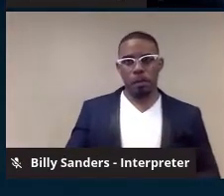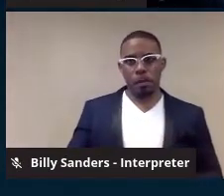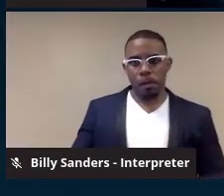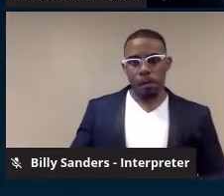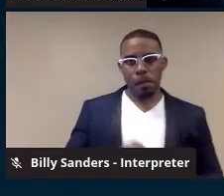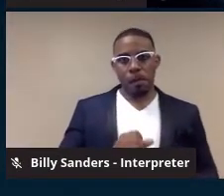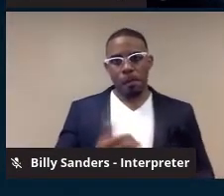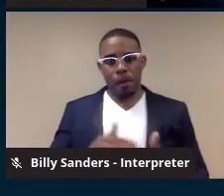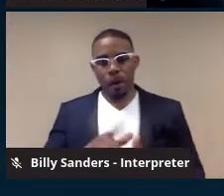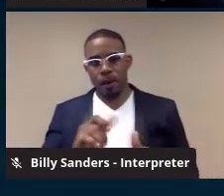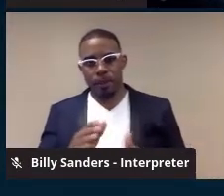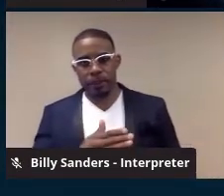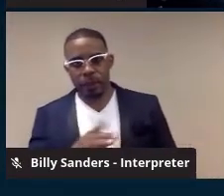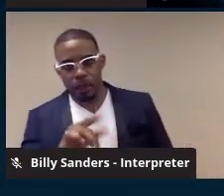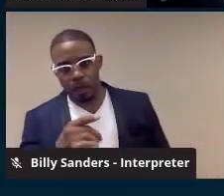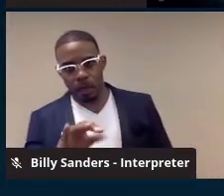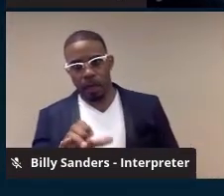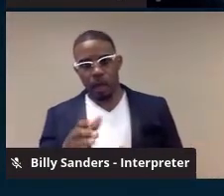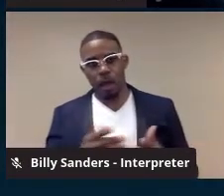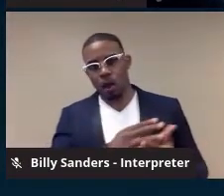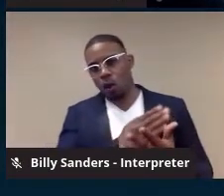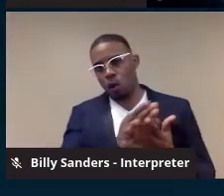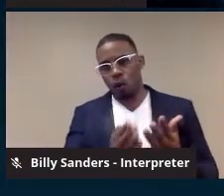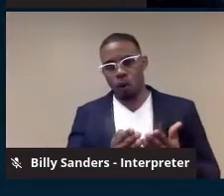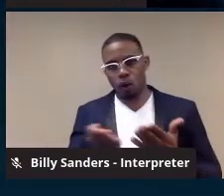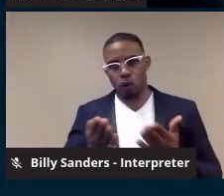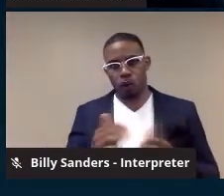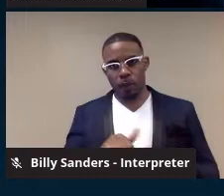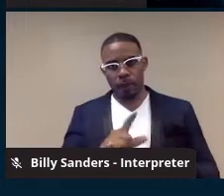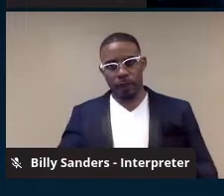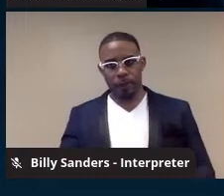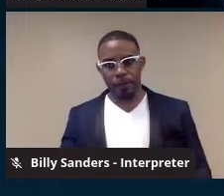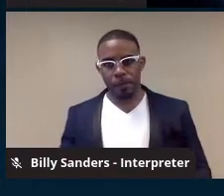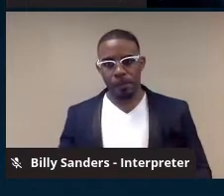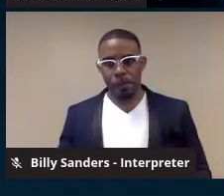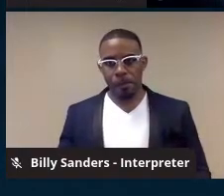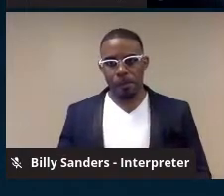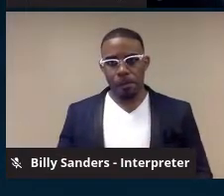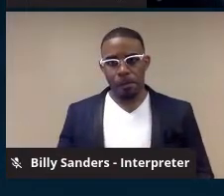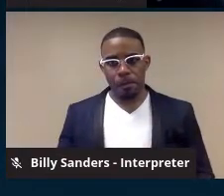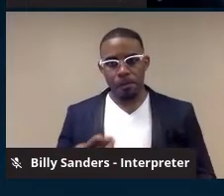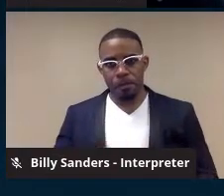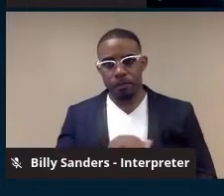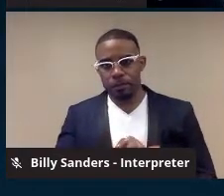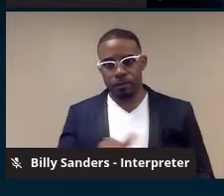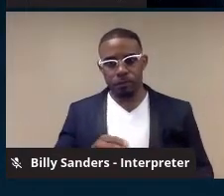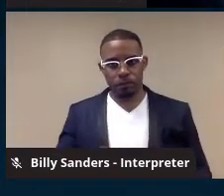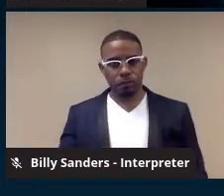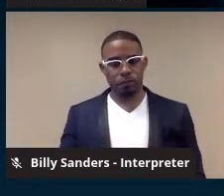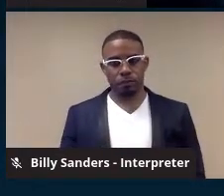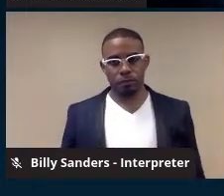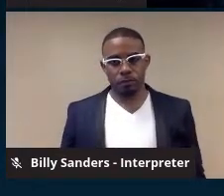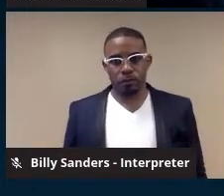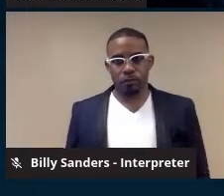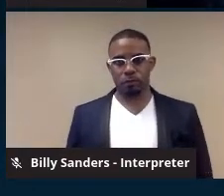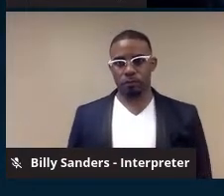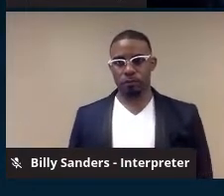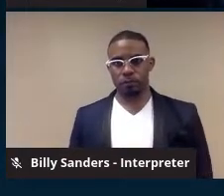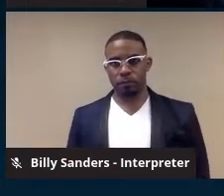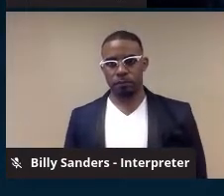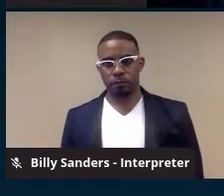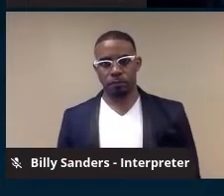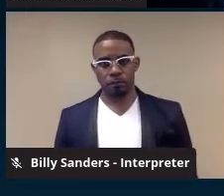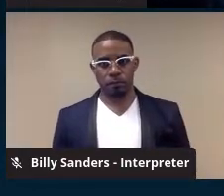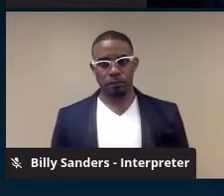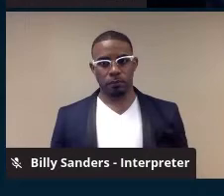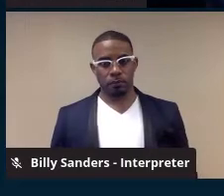you can share logic across the server and the client. You can use the same libraries both in server and client. And they've got the